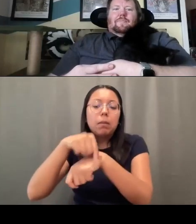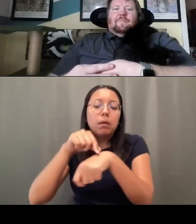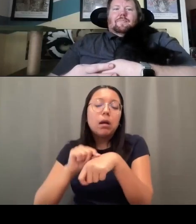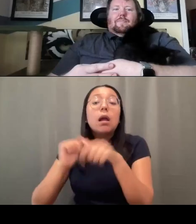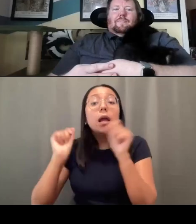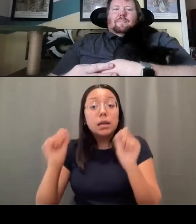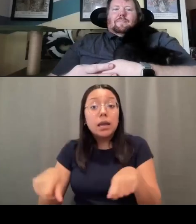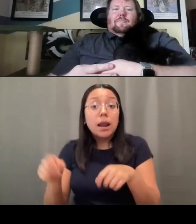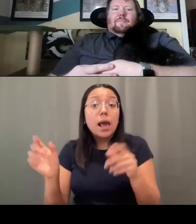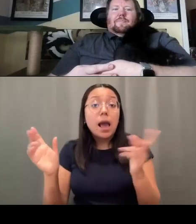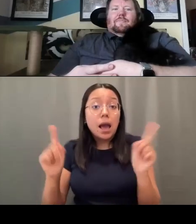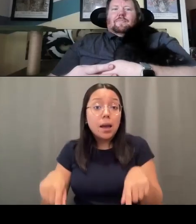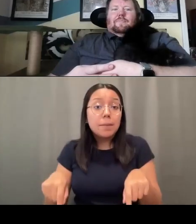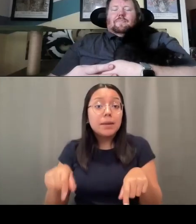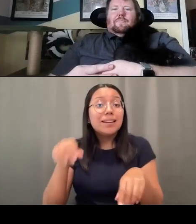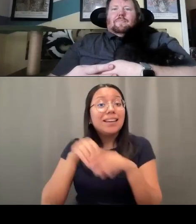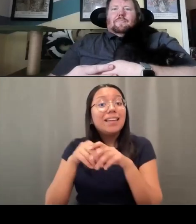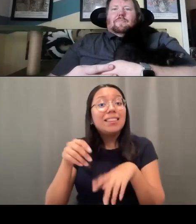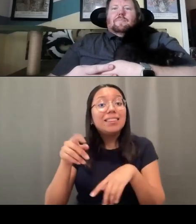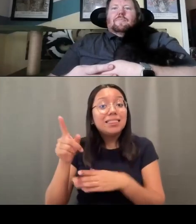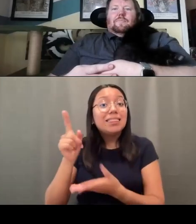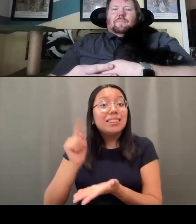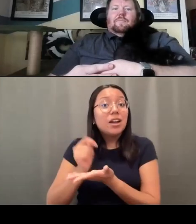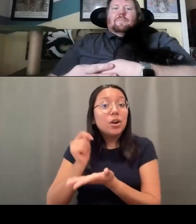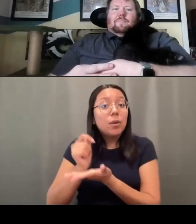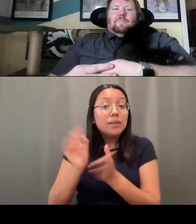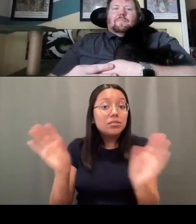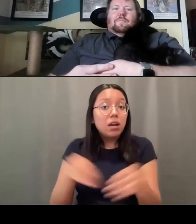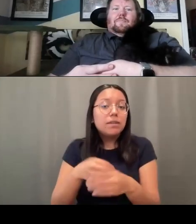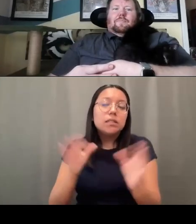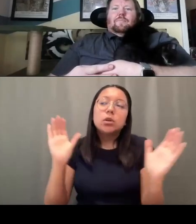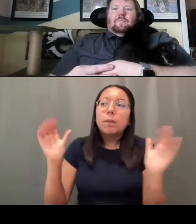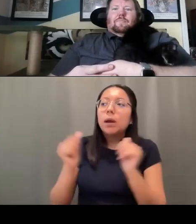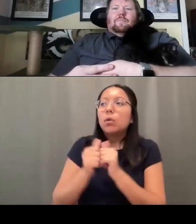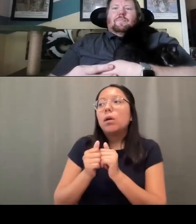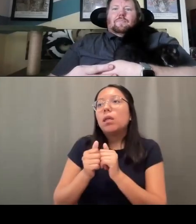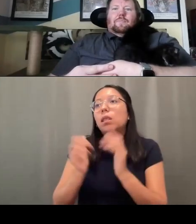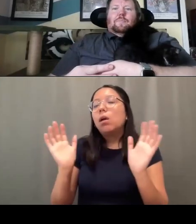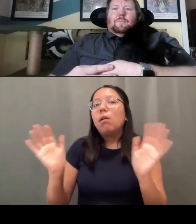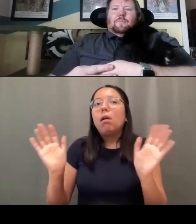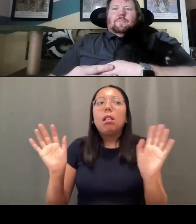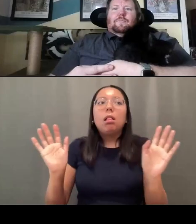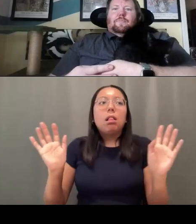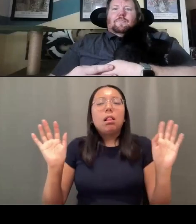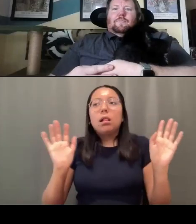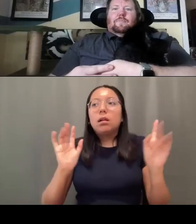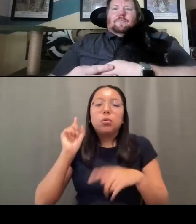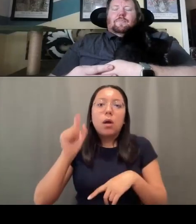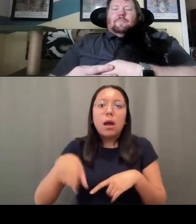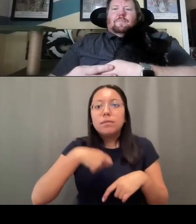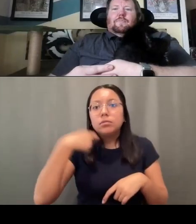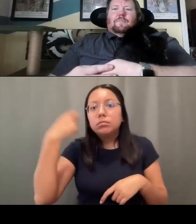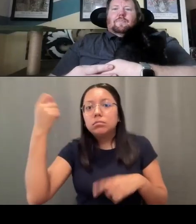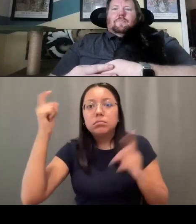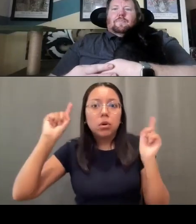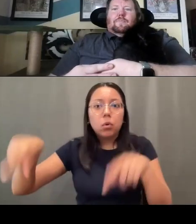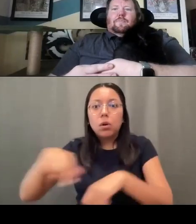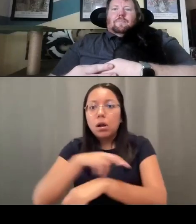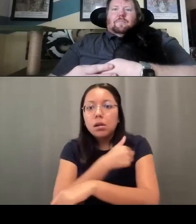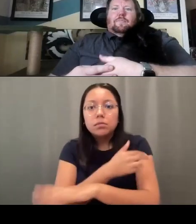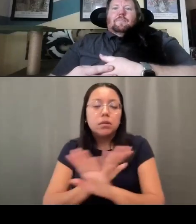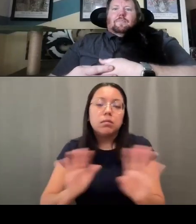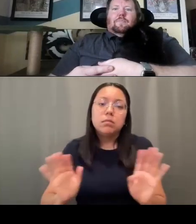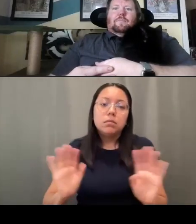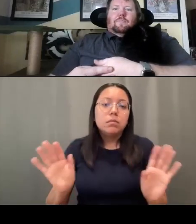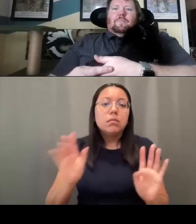office, rather than becoming a medical issue when it wasn't necessarily a medical issue, or it would raise a lot of questions and may